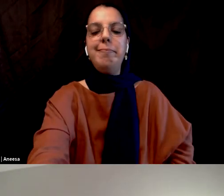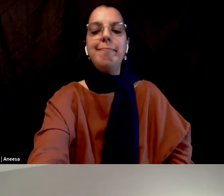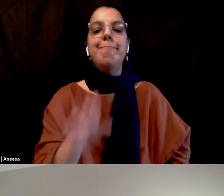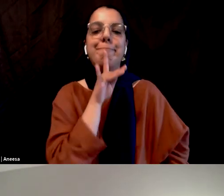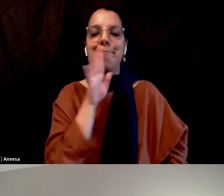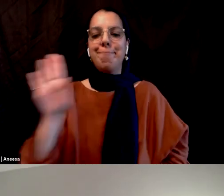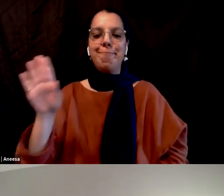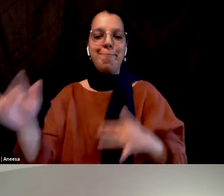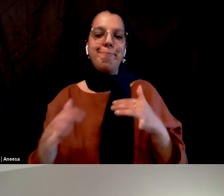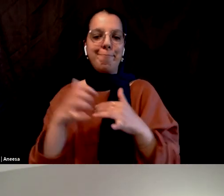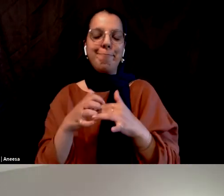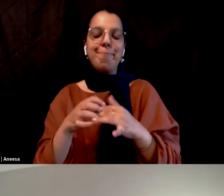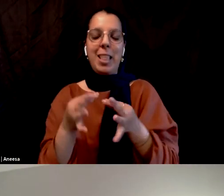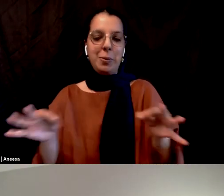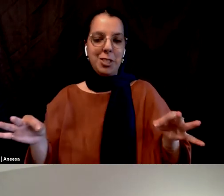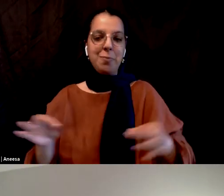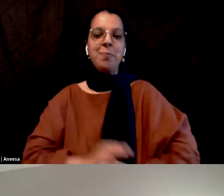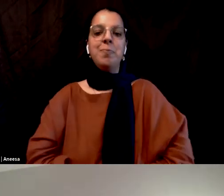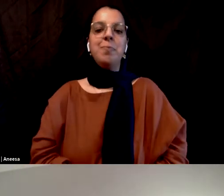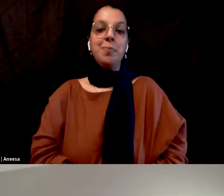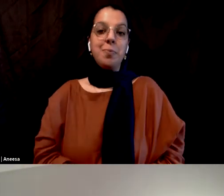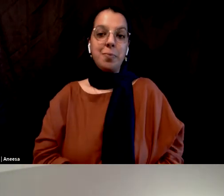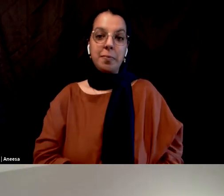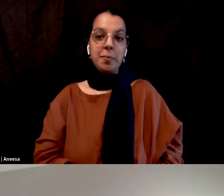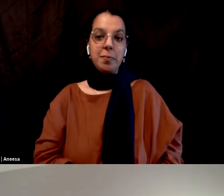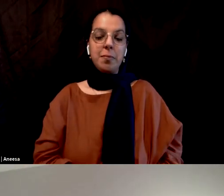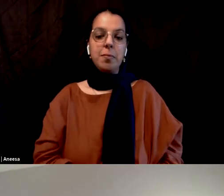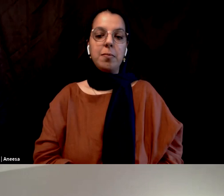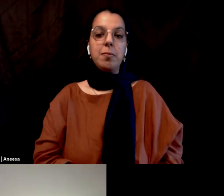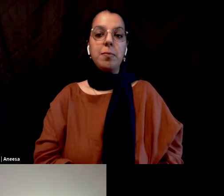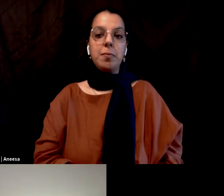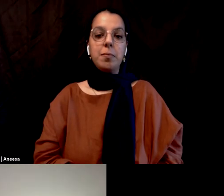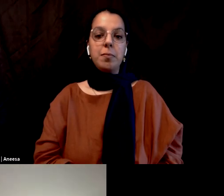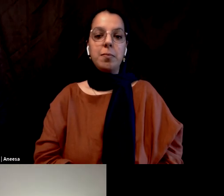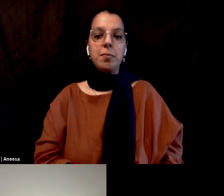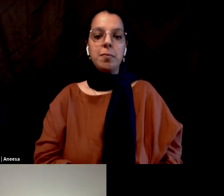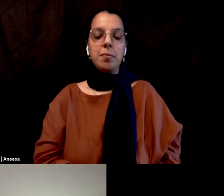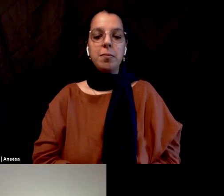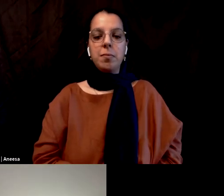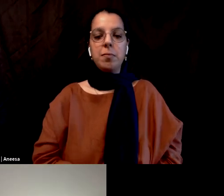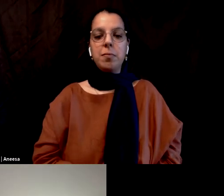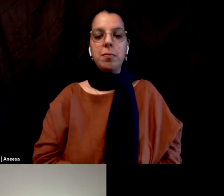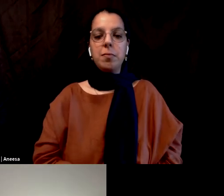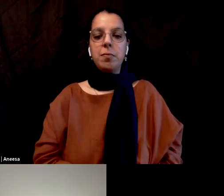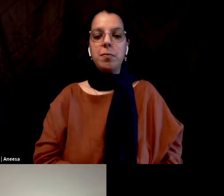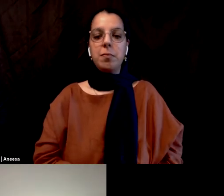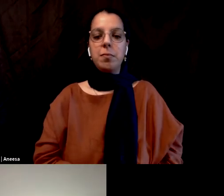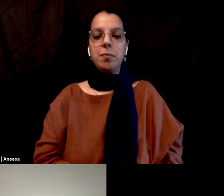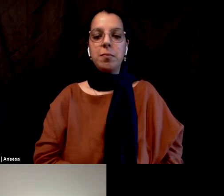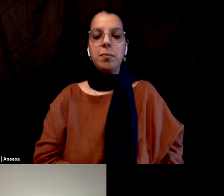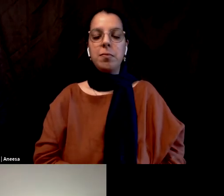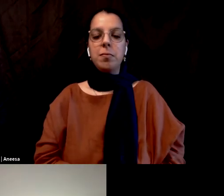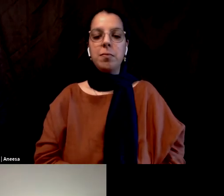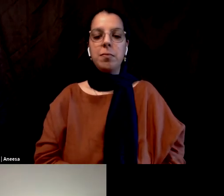Kwe Indigenikas, Wabsashi Dodem, Chichak Dodem, Skugog Manising Donjaba.